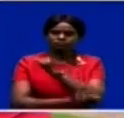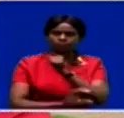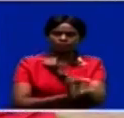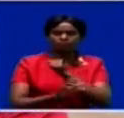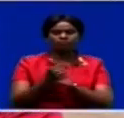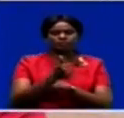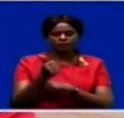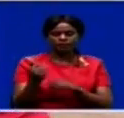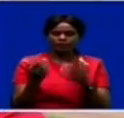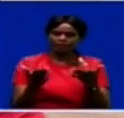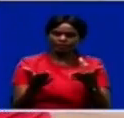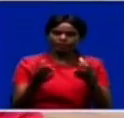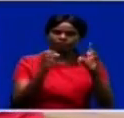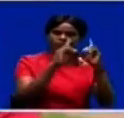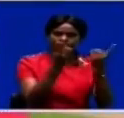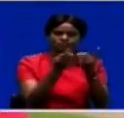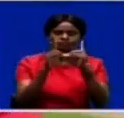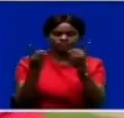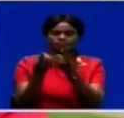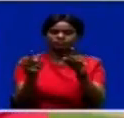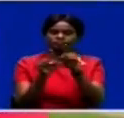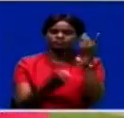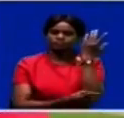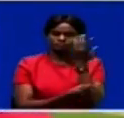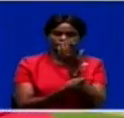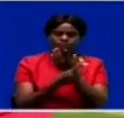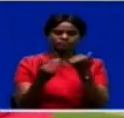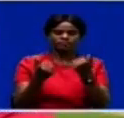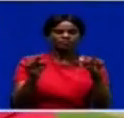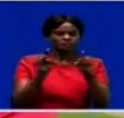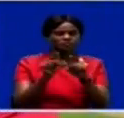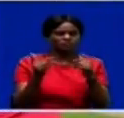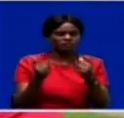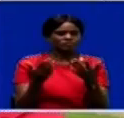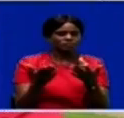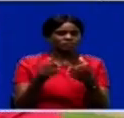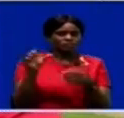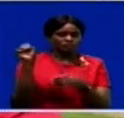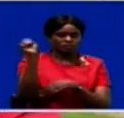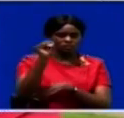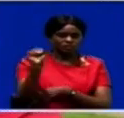Other districts are developing. How much more, and why should Sesheke